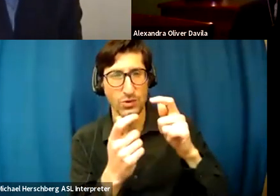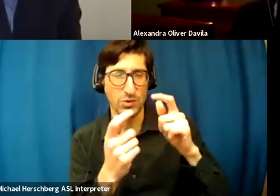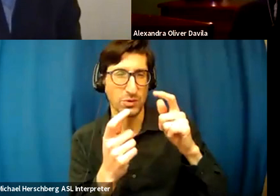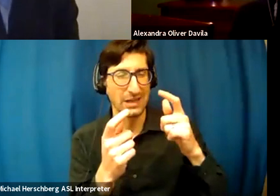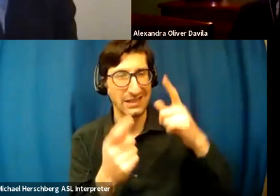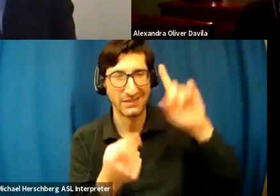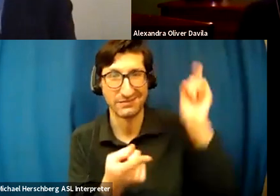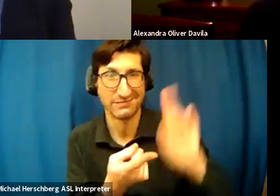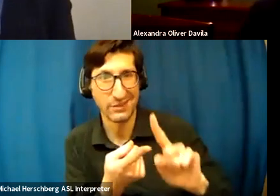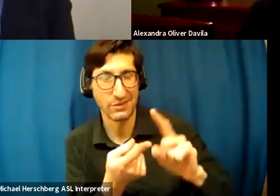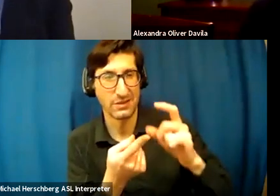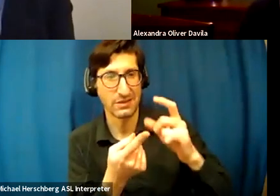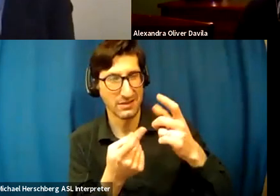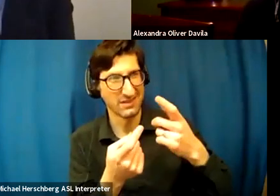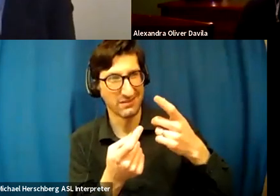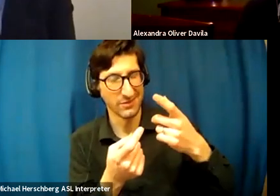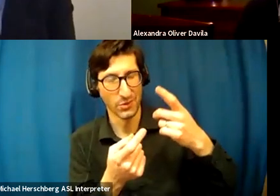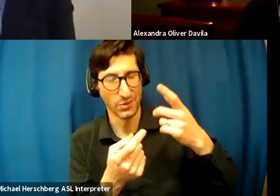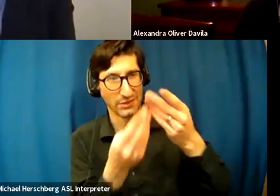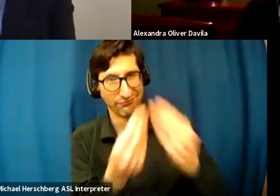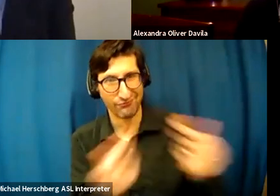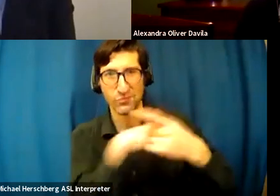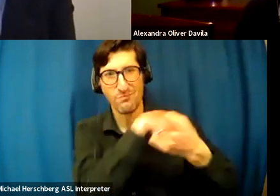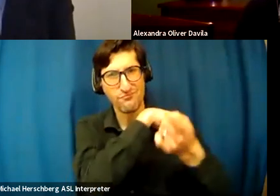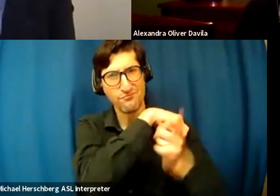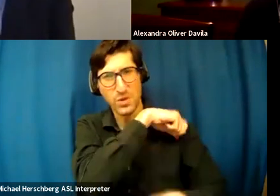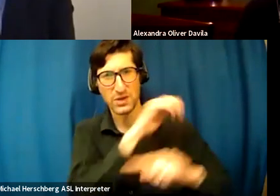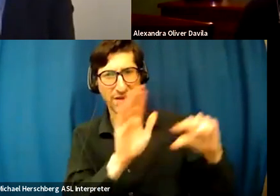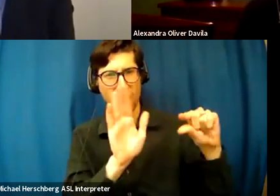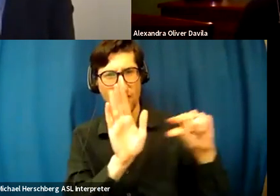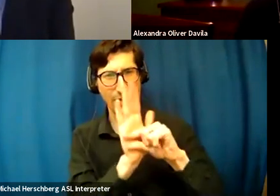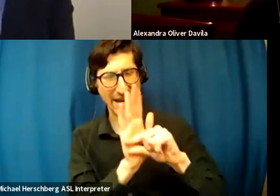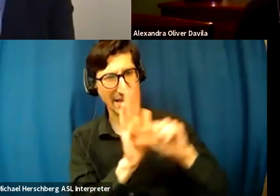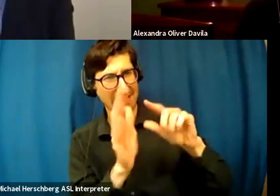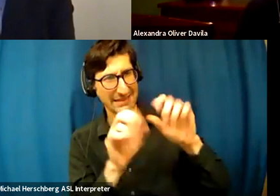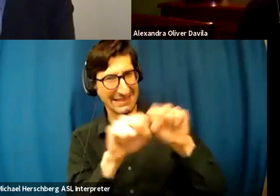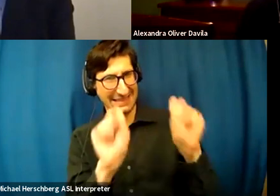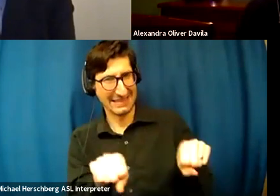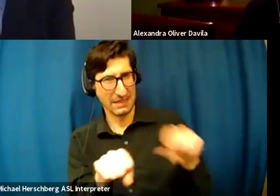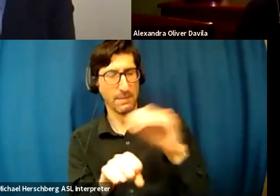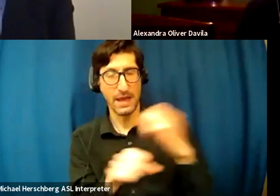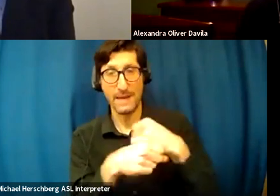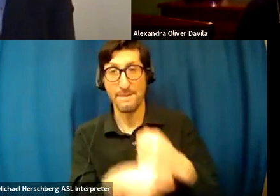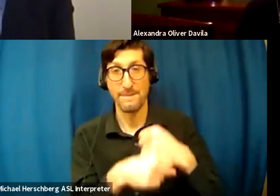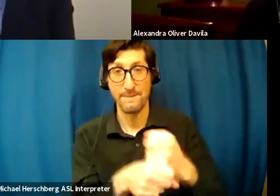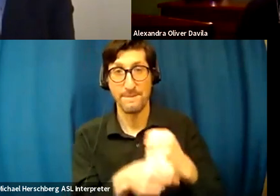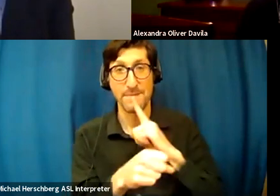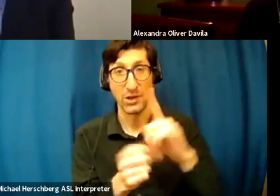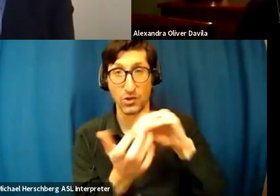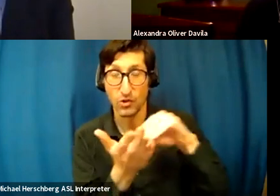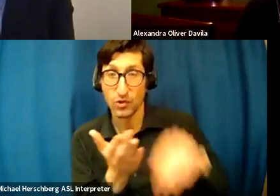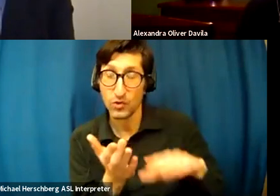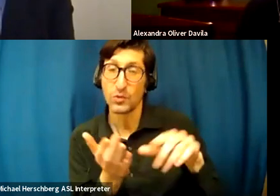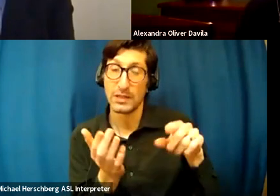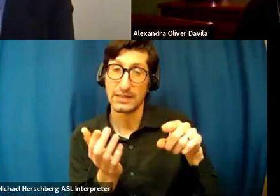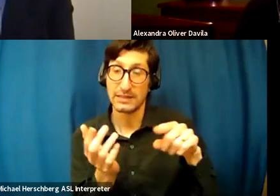some ways erase the punitive grading system and really move forward to make sure that students are